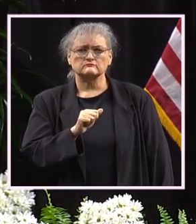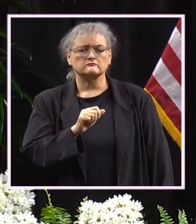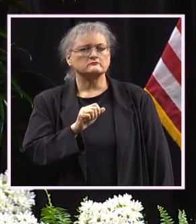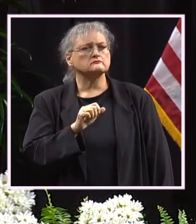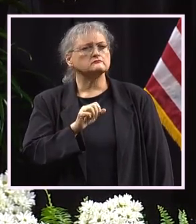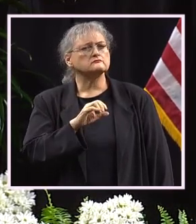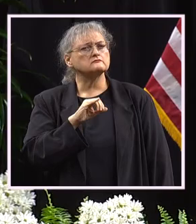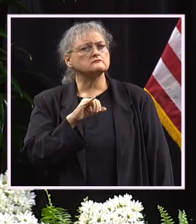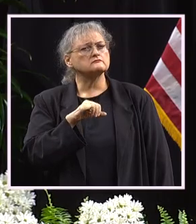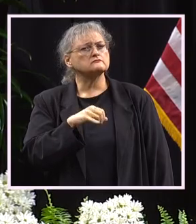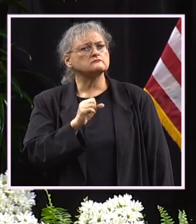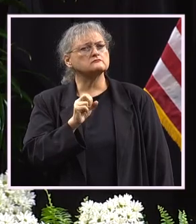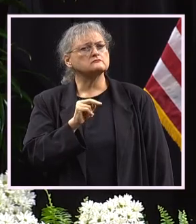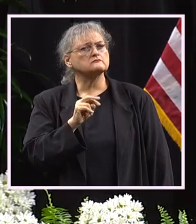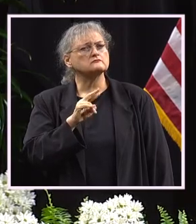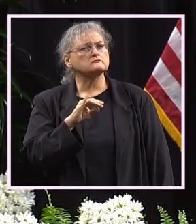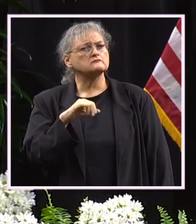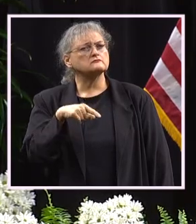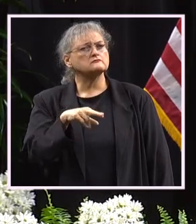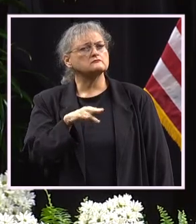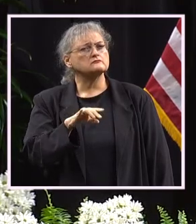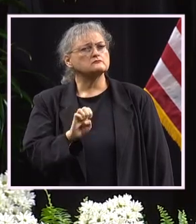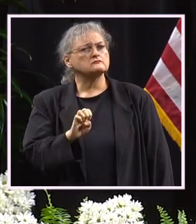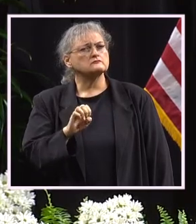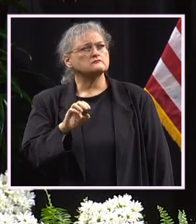Enrique Jesus Di Parlos.